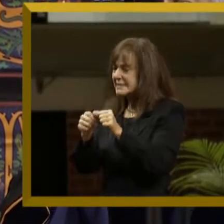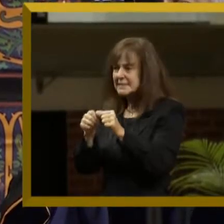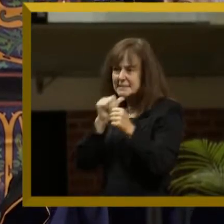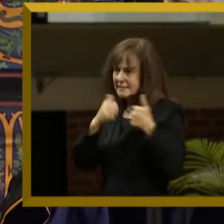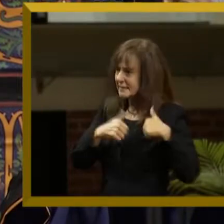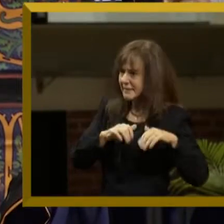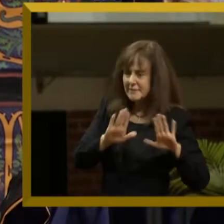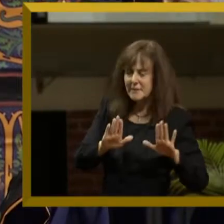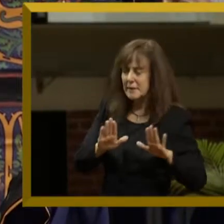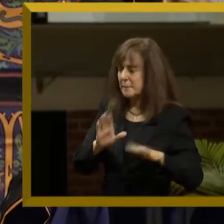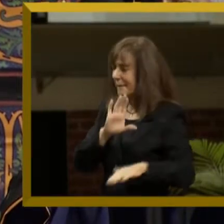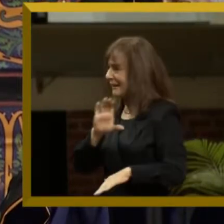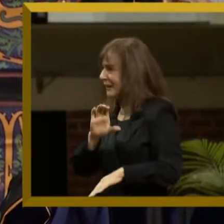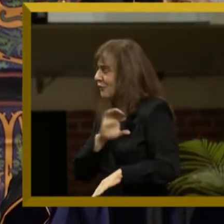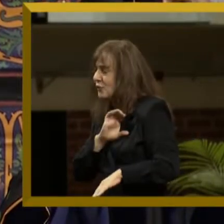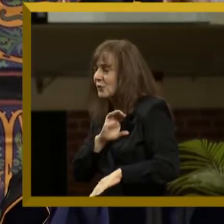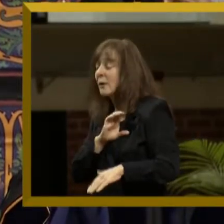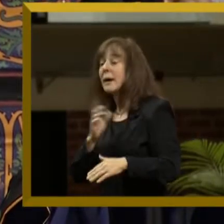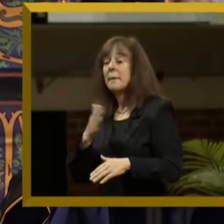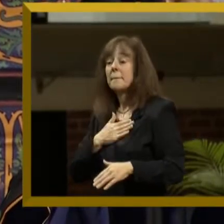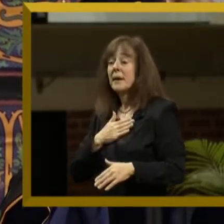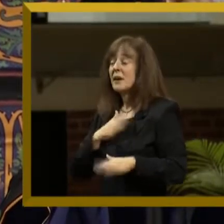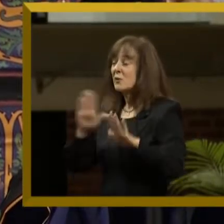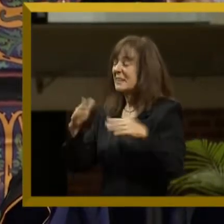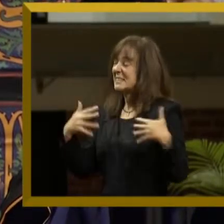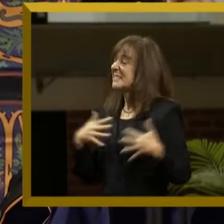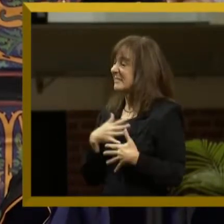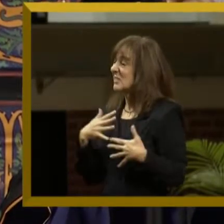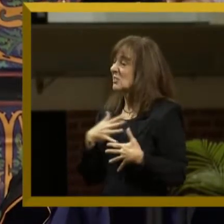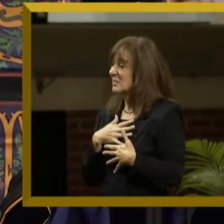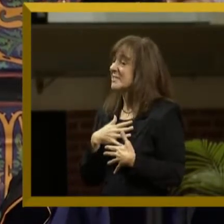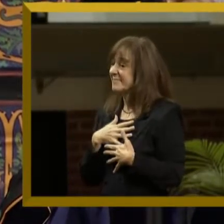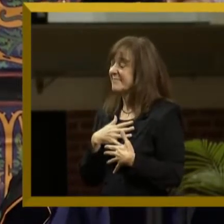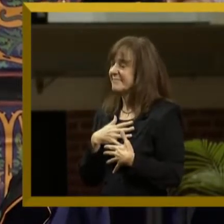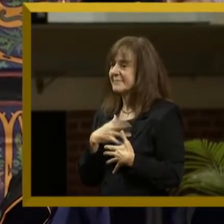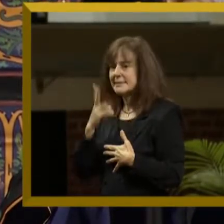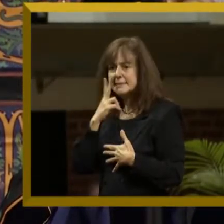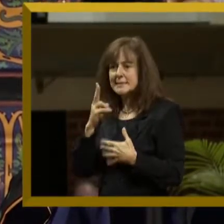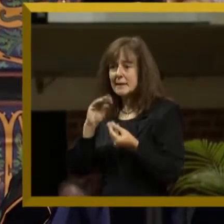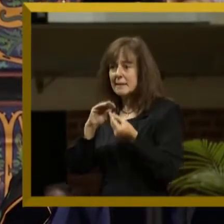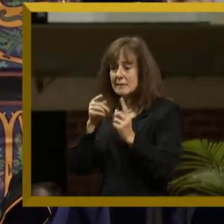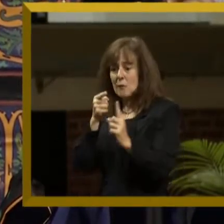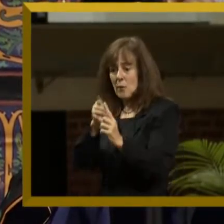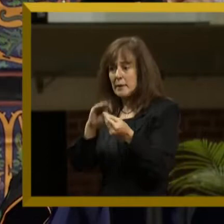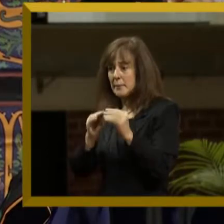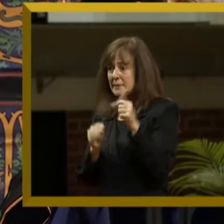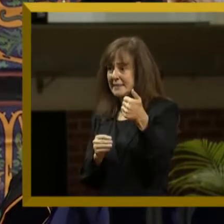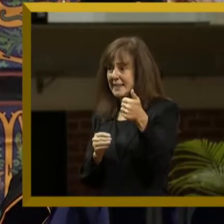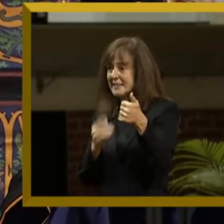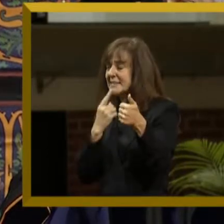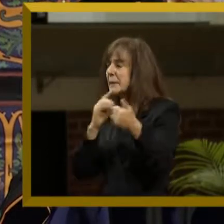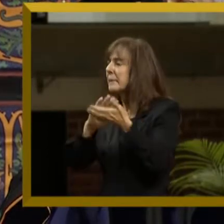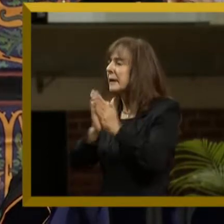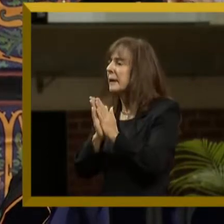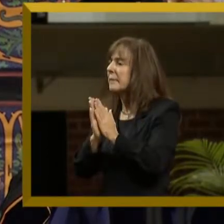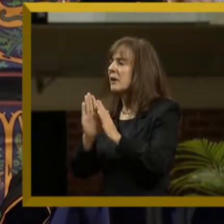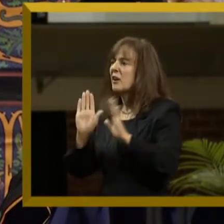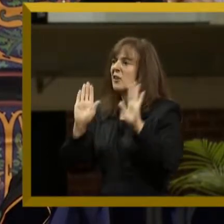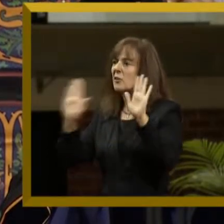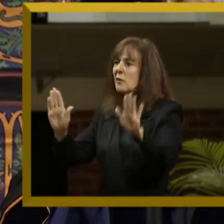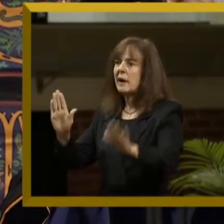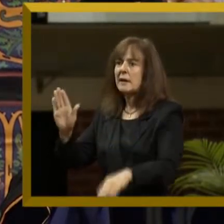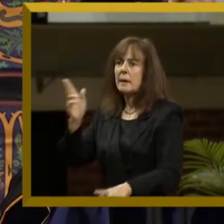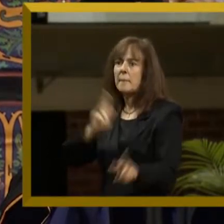my character, and even my greatest fear. You see, goal number 10 read, become a great public